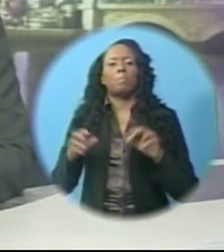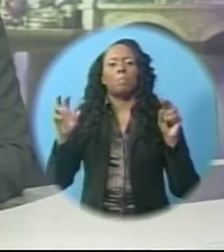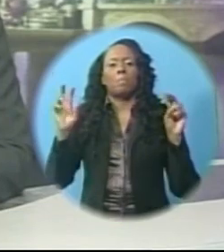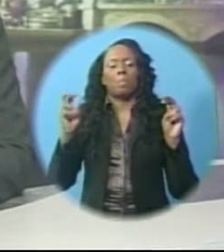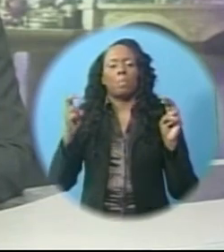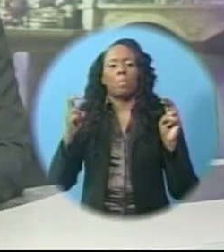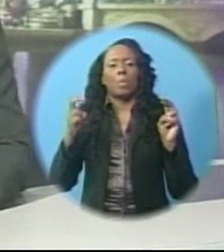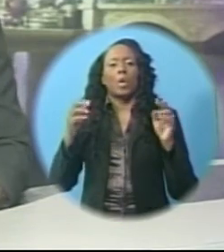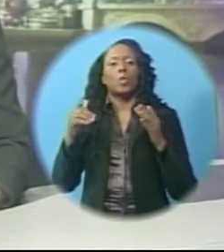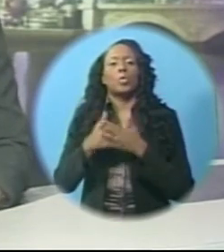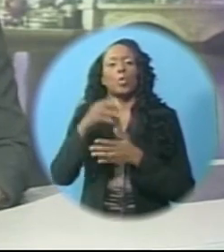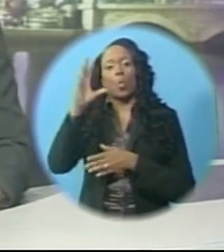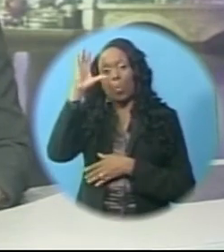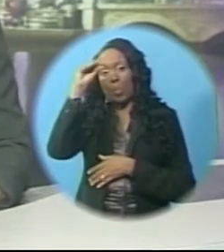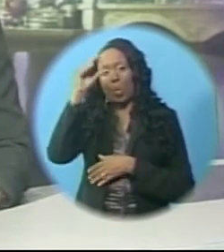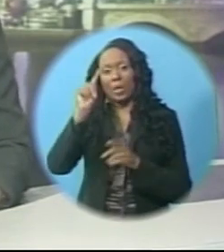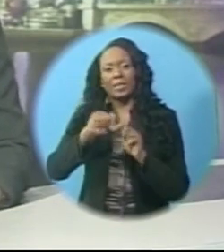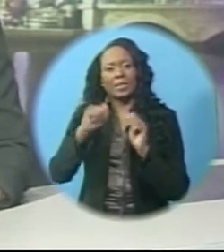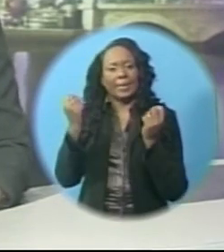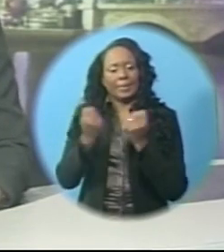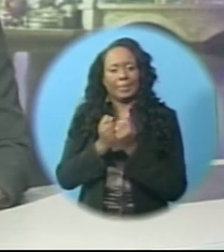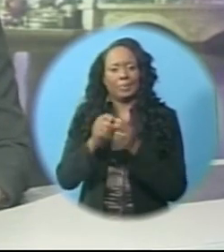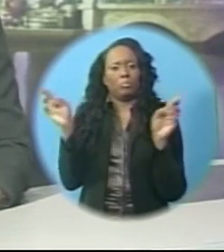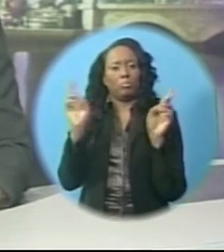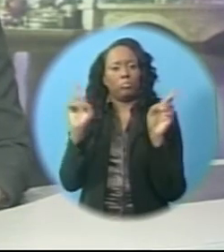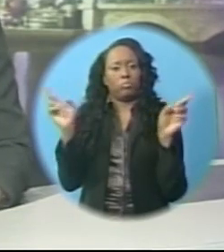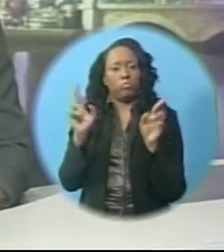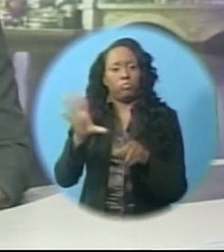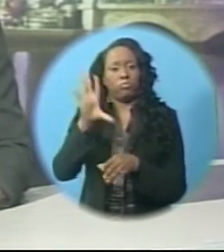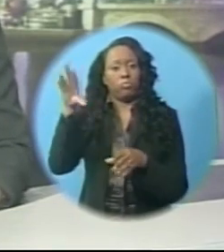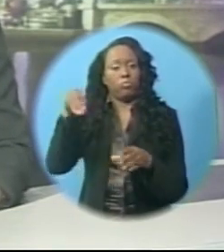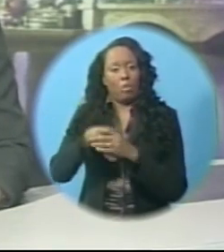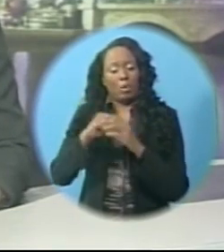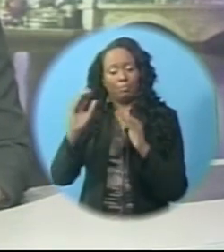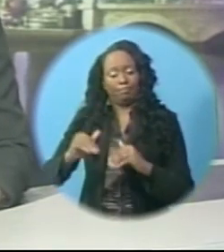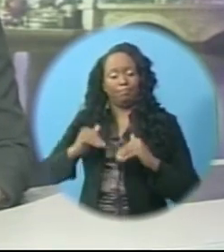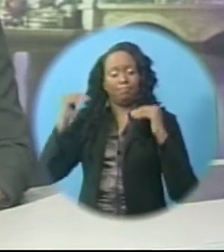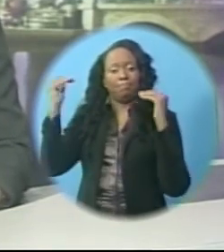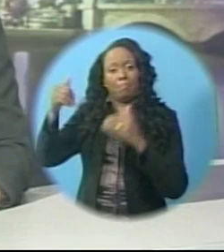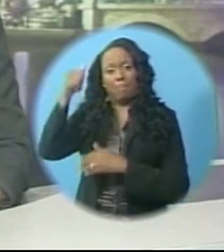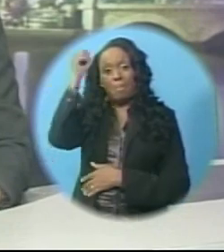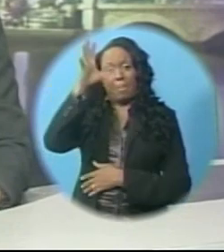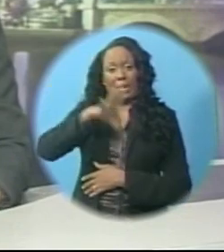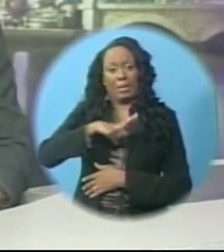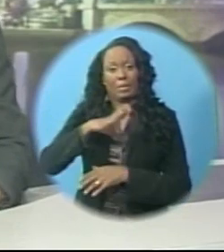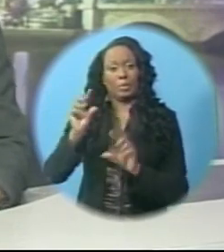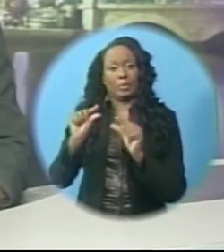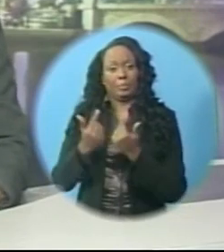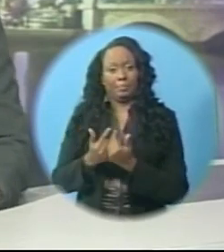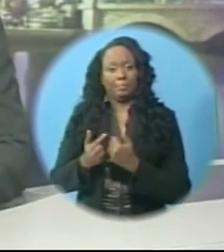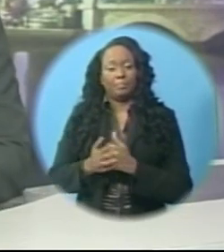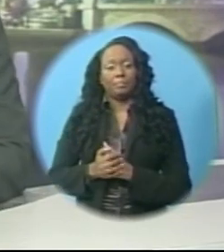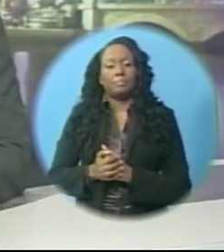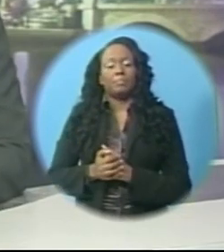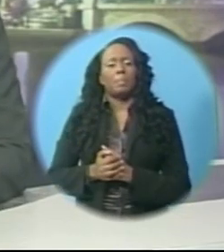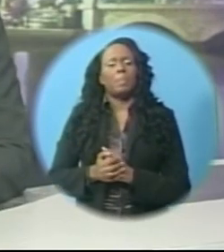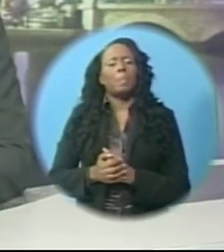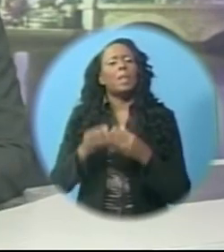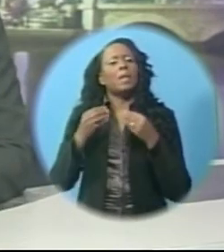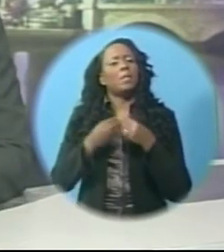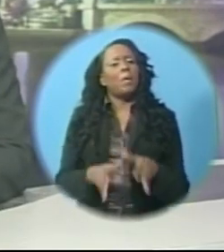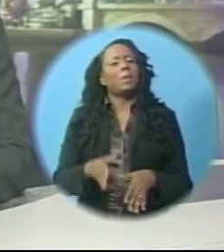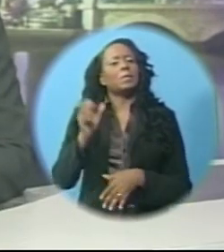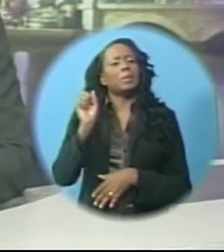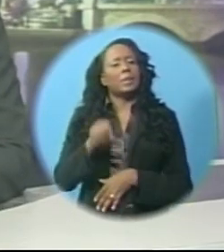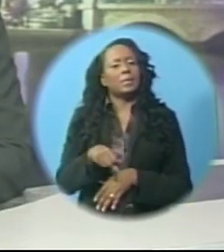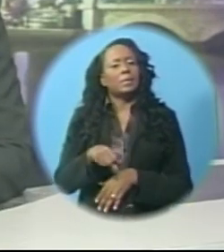they're ready to compete in the Goddard Enterprises Limited Men's Division 1 League. Although they lost last night to Progressive in their final game,